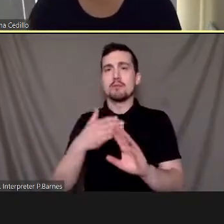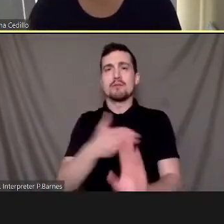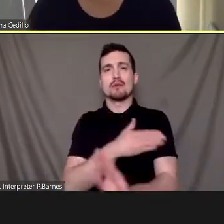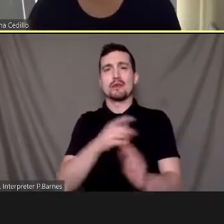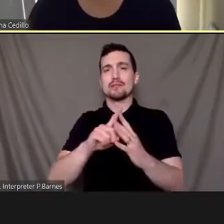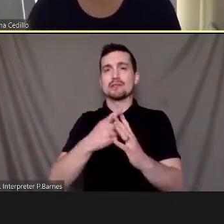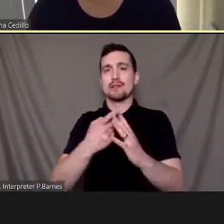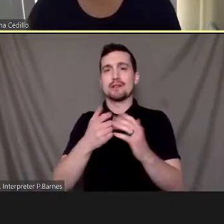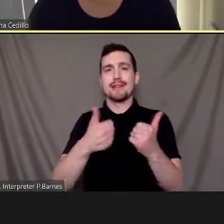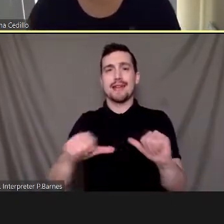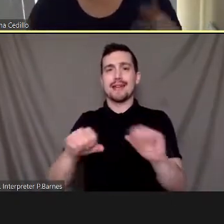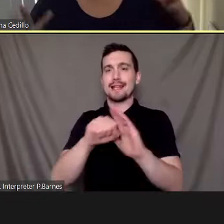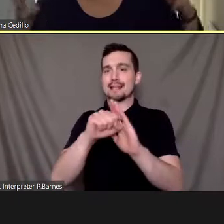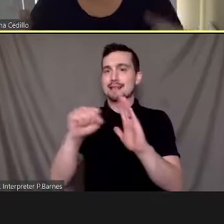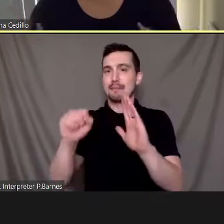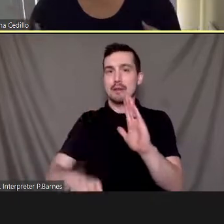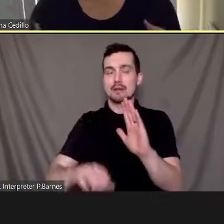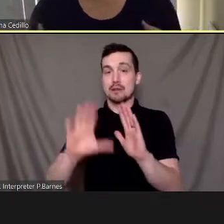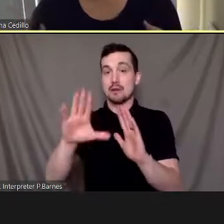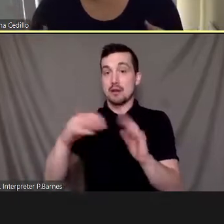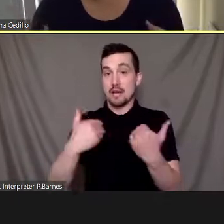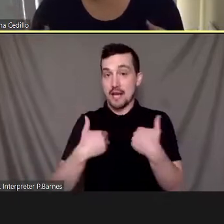semester is you have